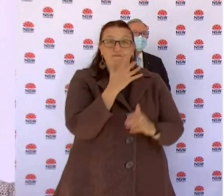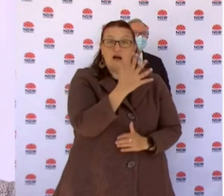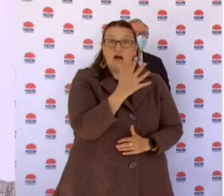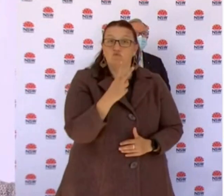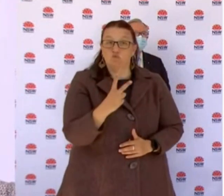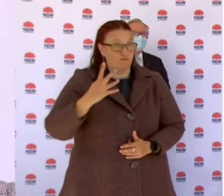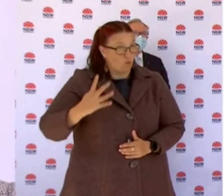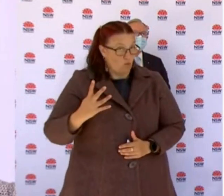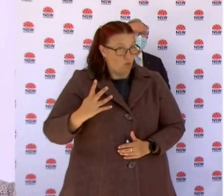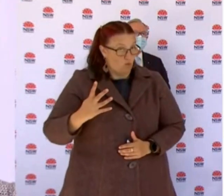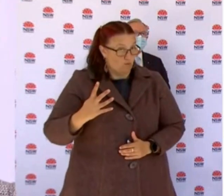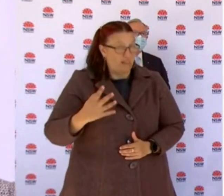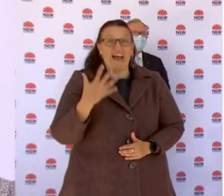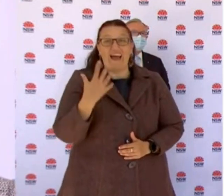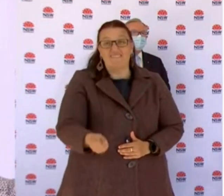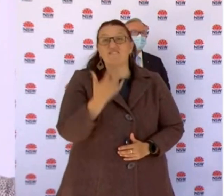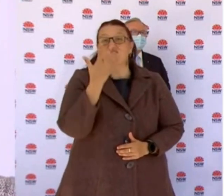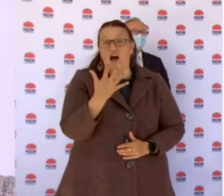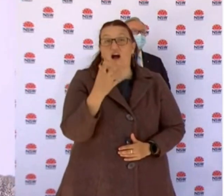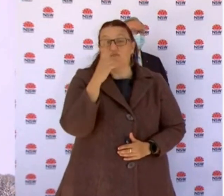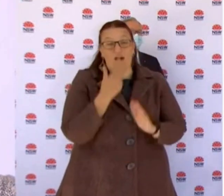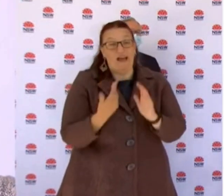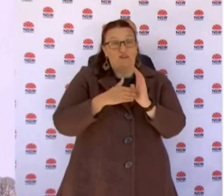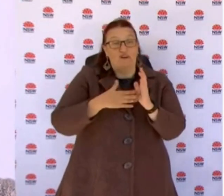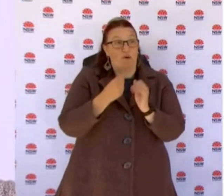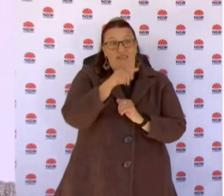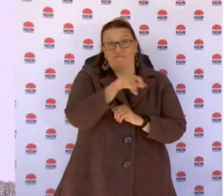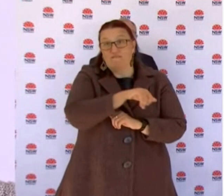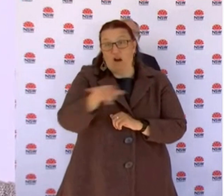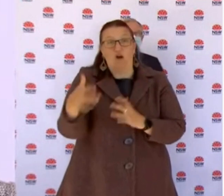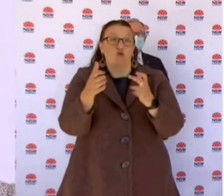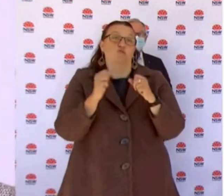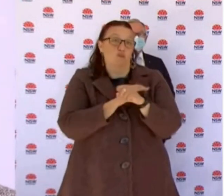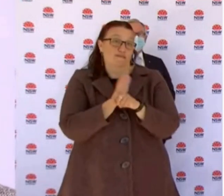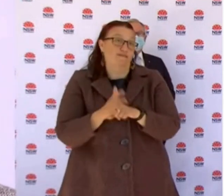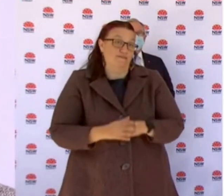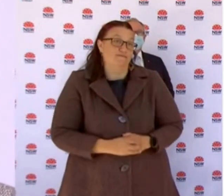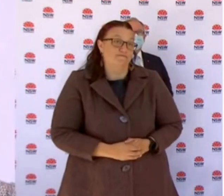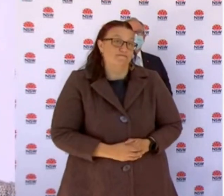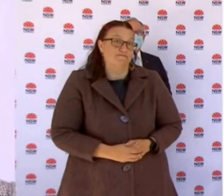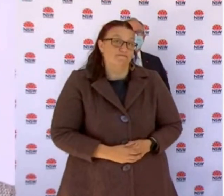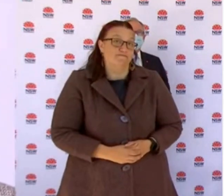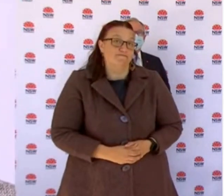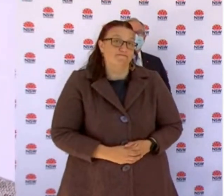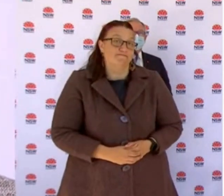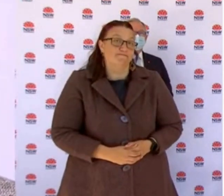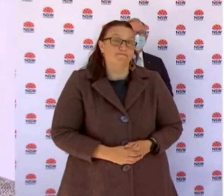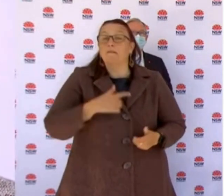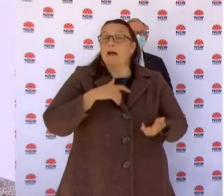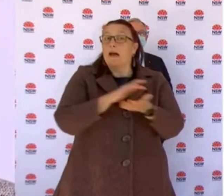VA524, we have 5 new cases on that flight. Now, it's been pleasing to see that when we've contacted those